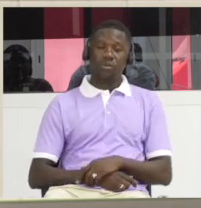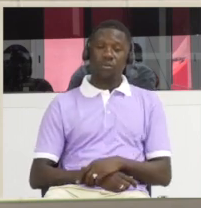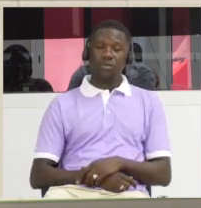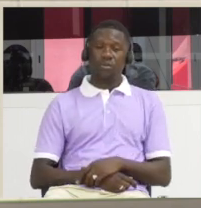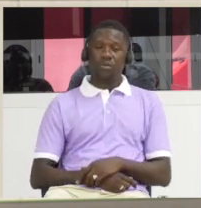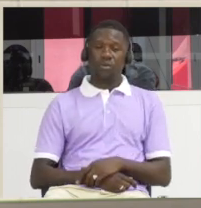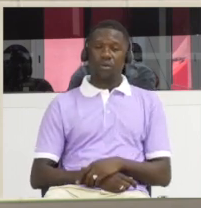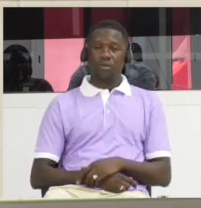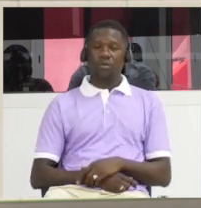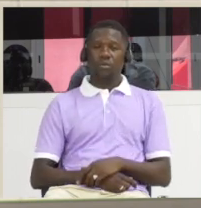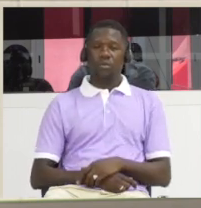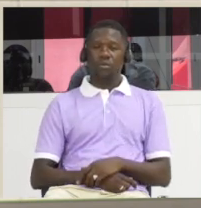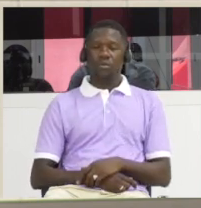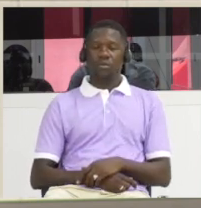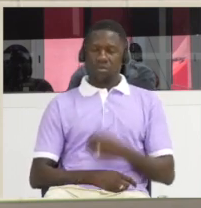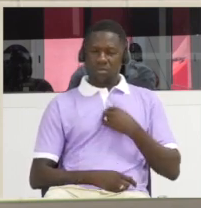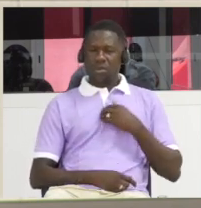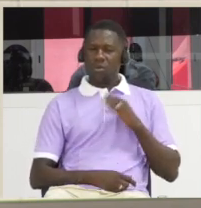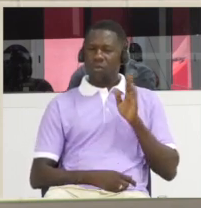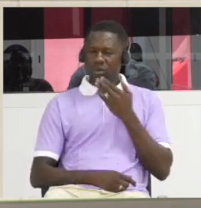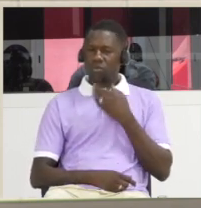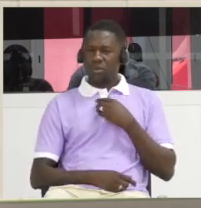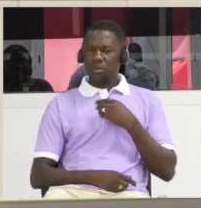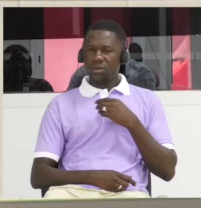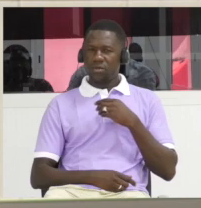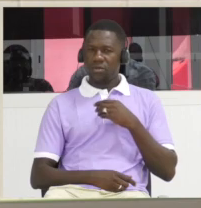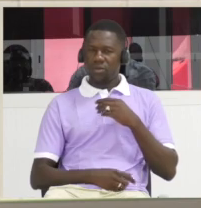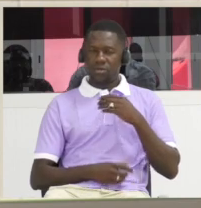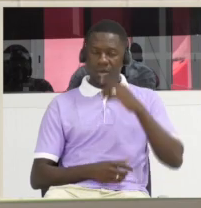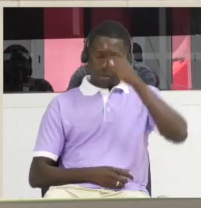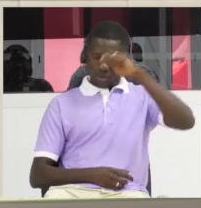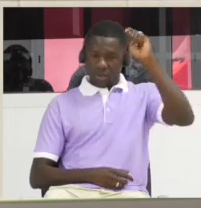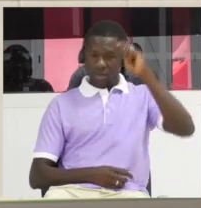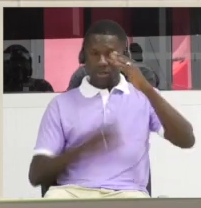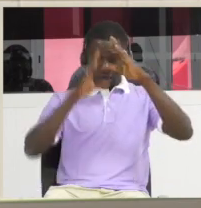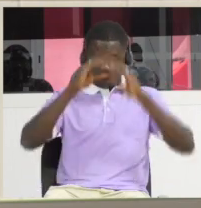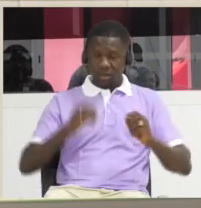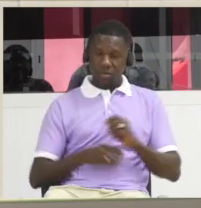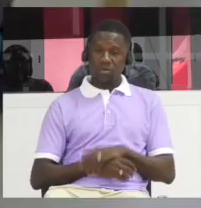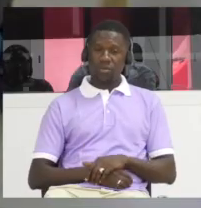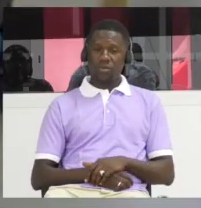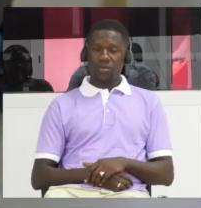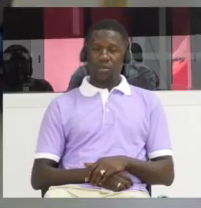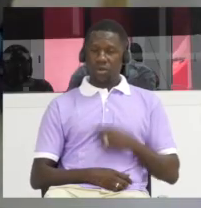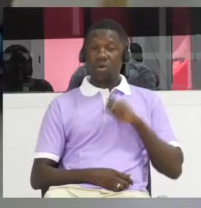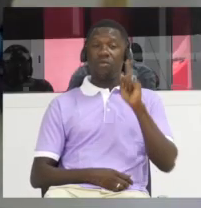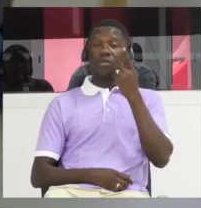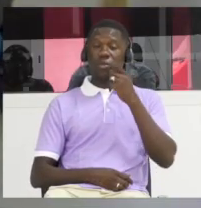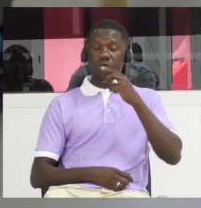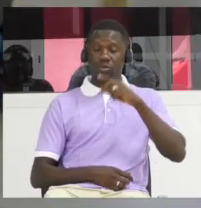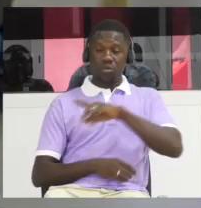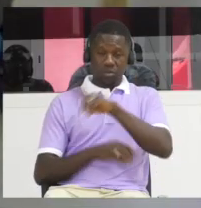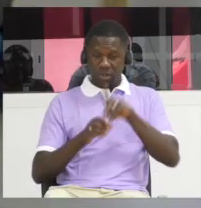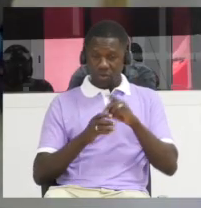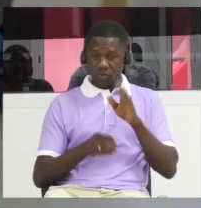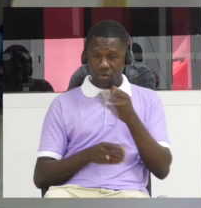I went to the police station. I can't recall. That was the first place you went to, yeah. The police station? Yeah. Do you recall